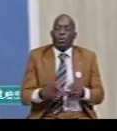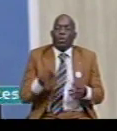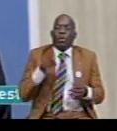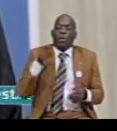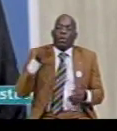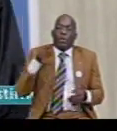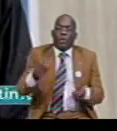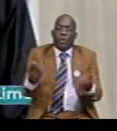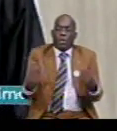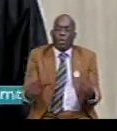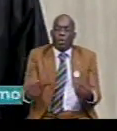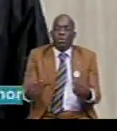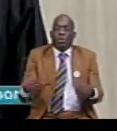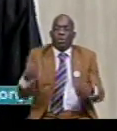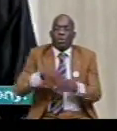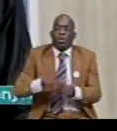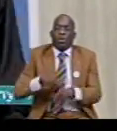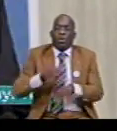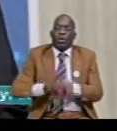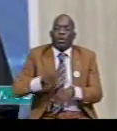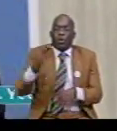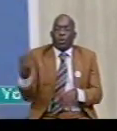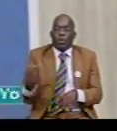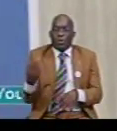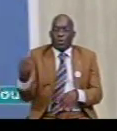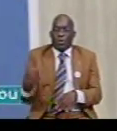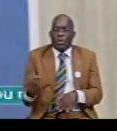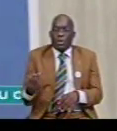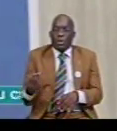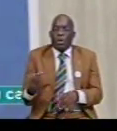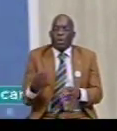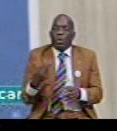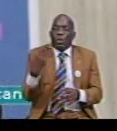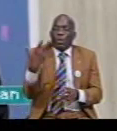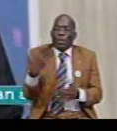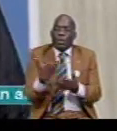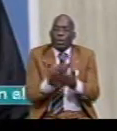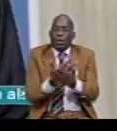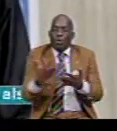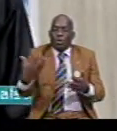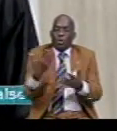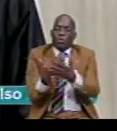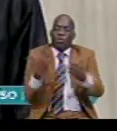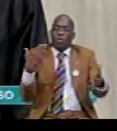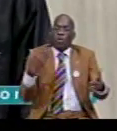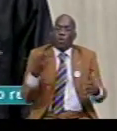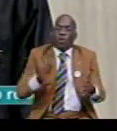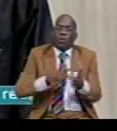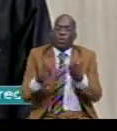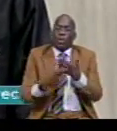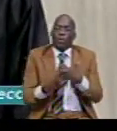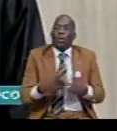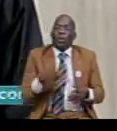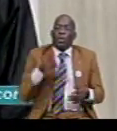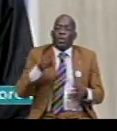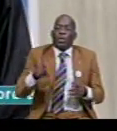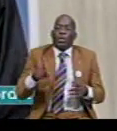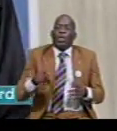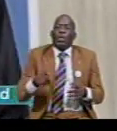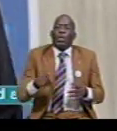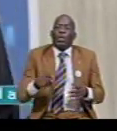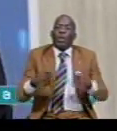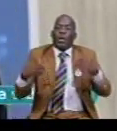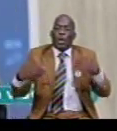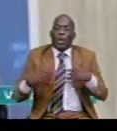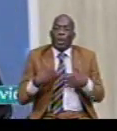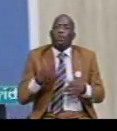day, or 3 weeks before the crusade. I had a sore throat. I developed sore throat. So I came in on the first